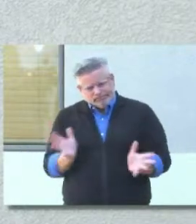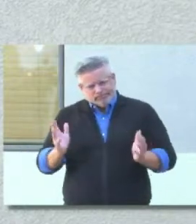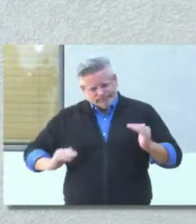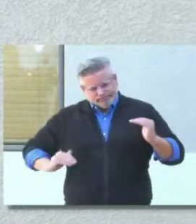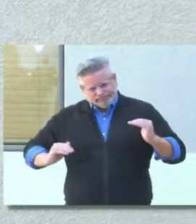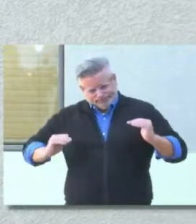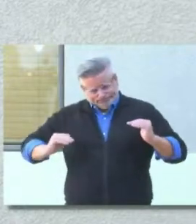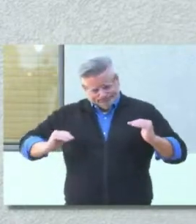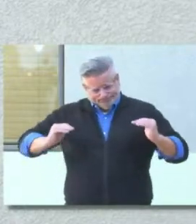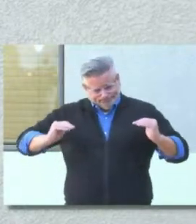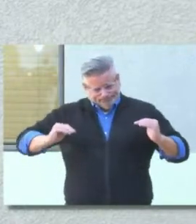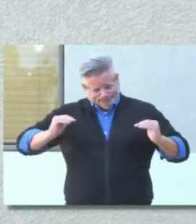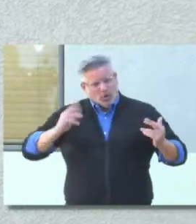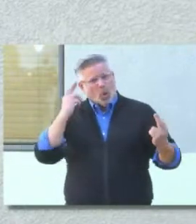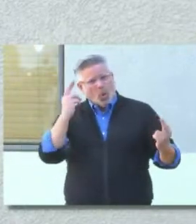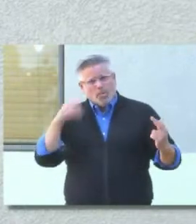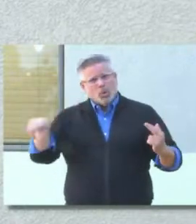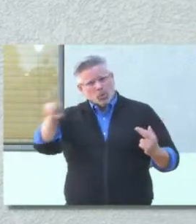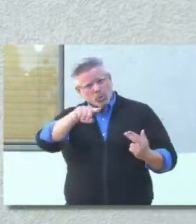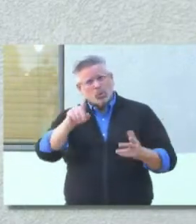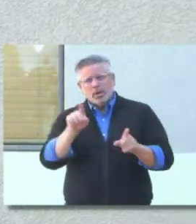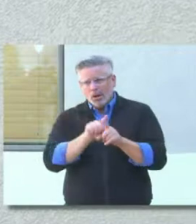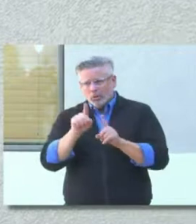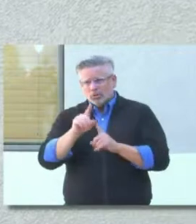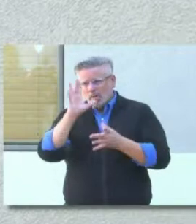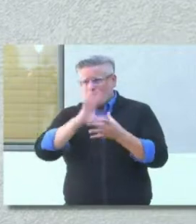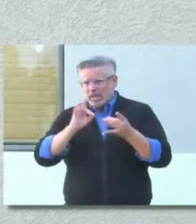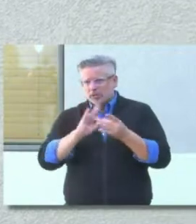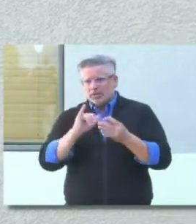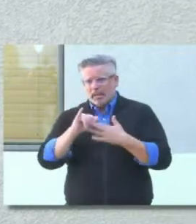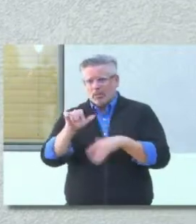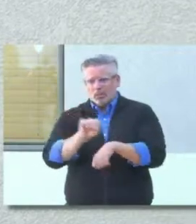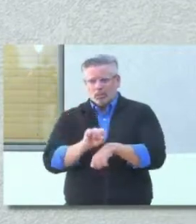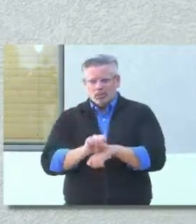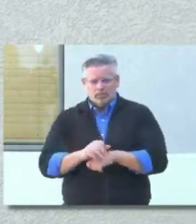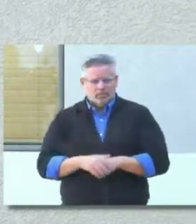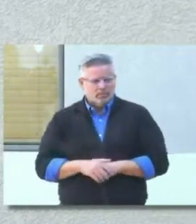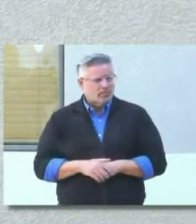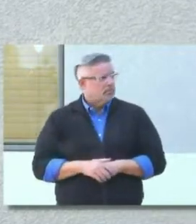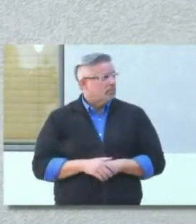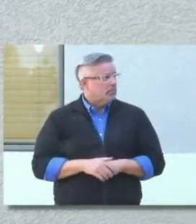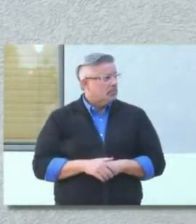of you will help us get that message across and join us in that work.